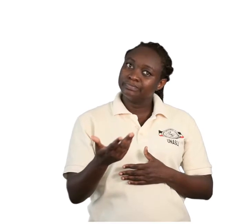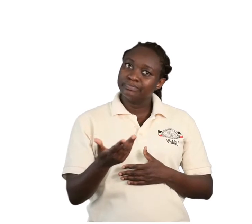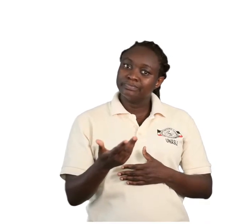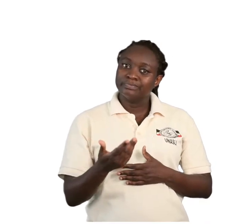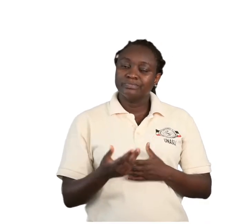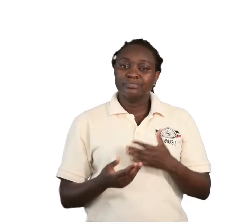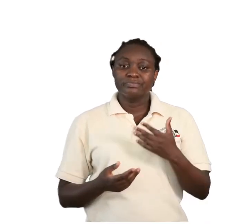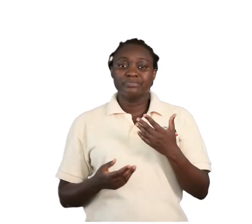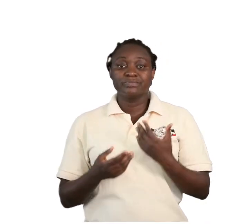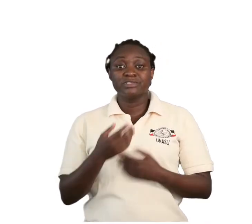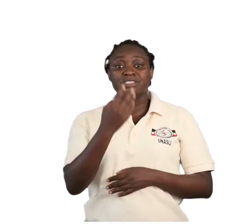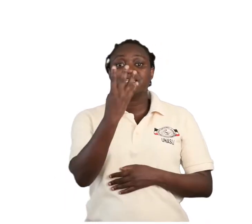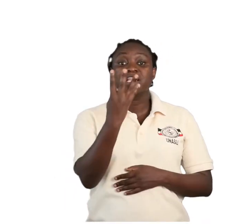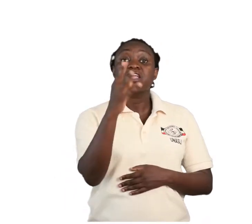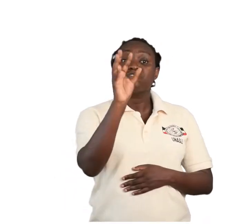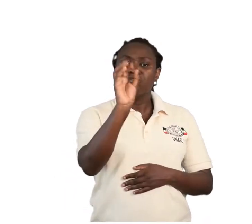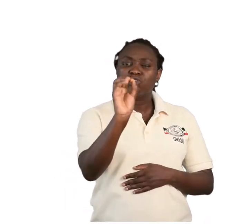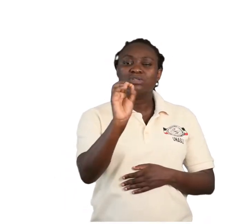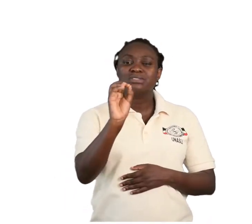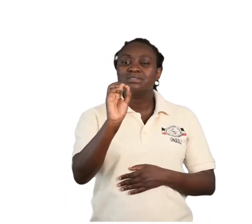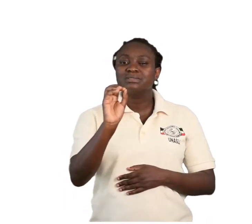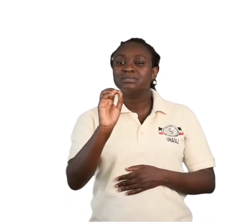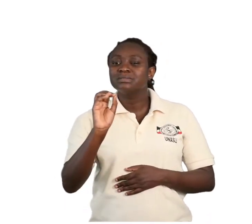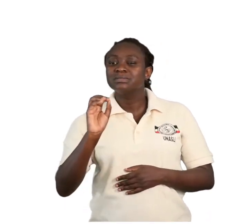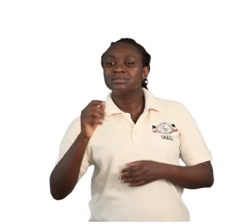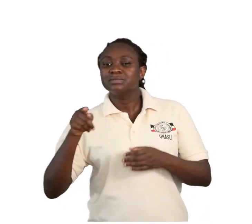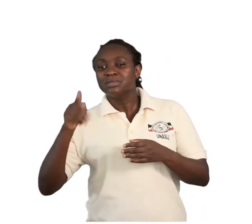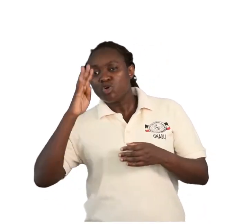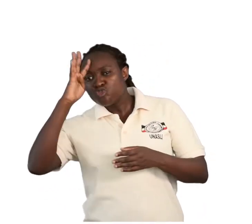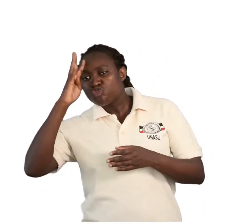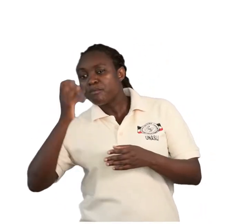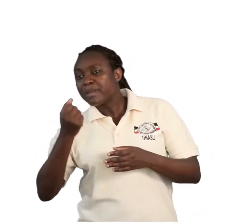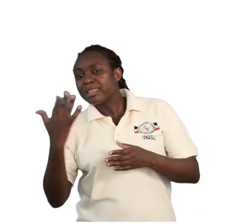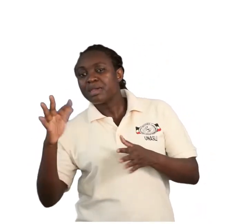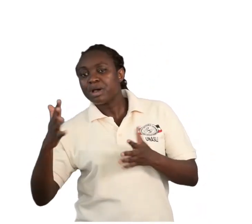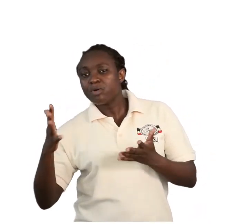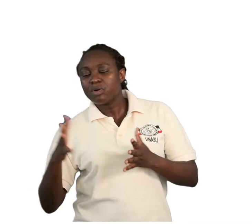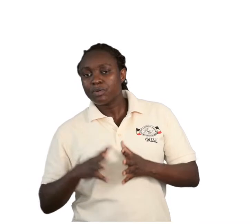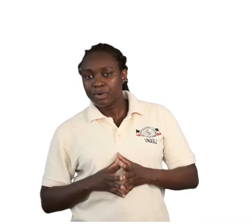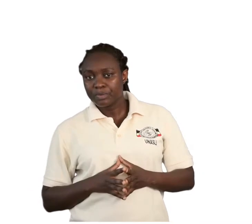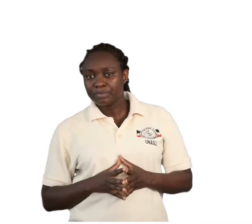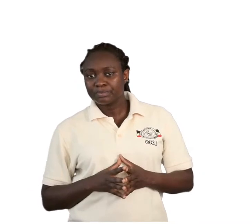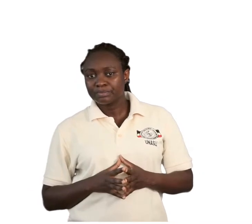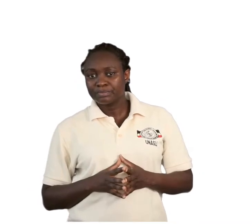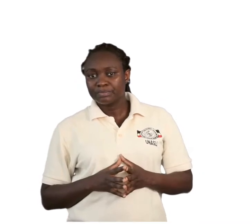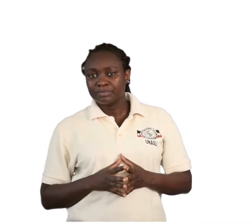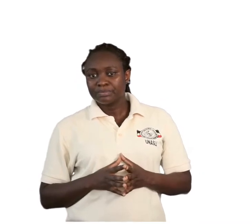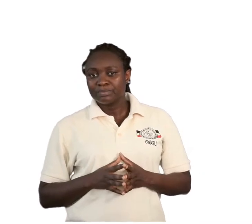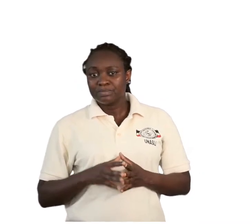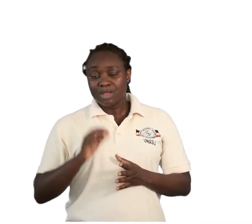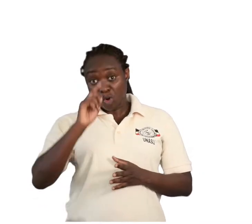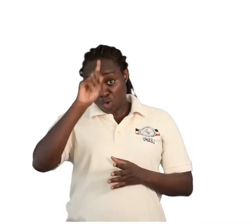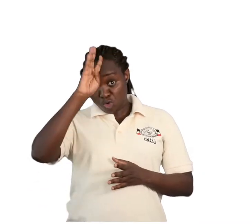40 in Roman numerals. You're writing 40. So how is 40 written?